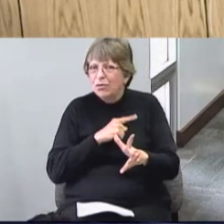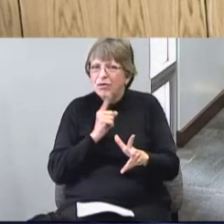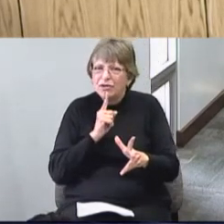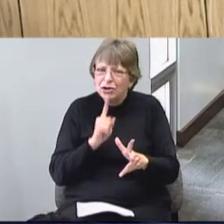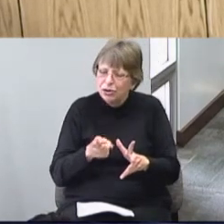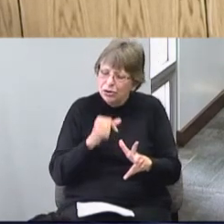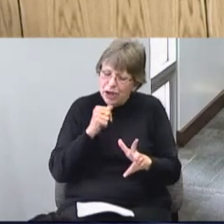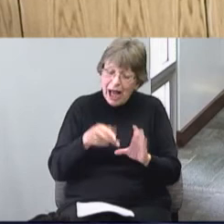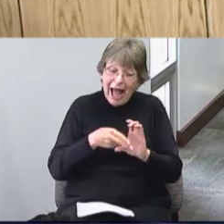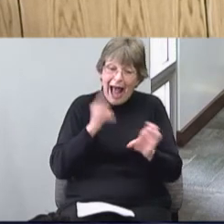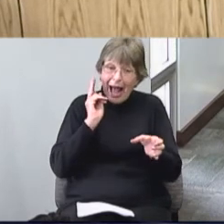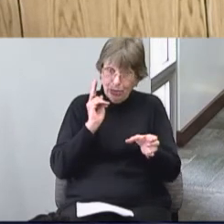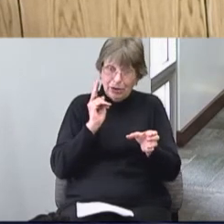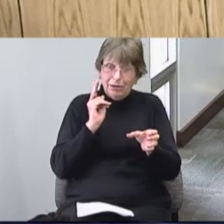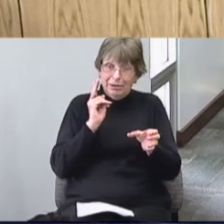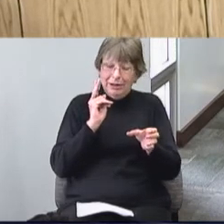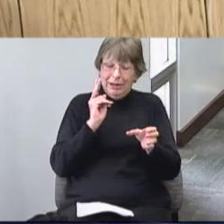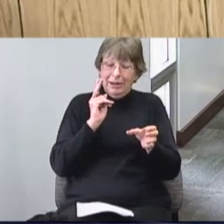not out of them.